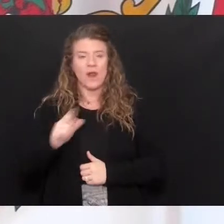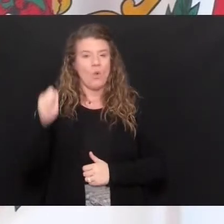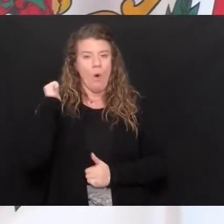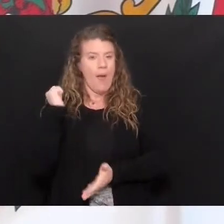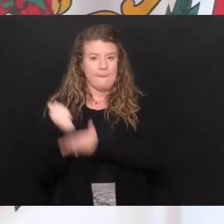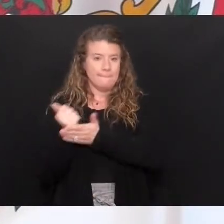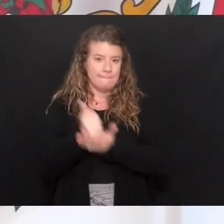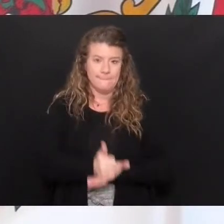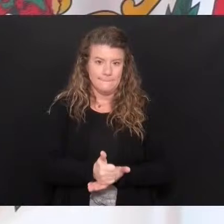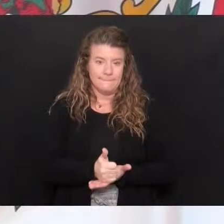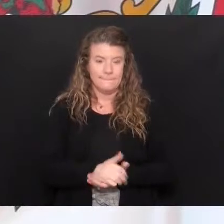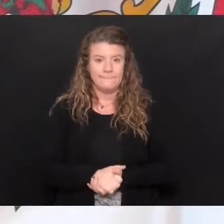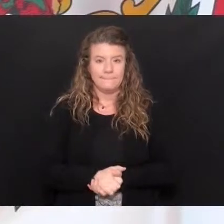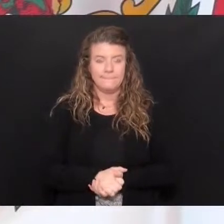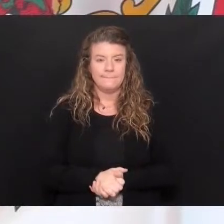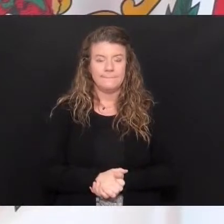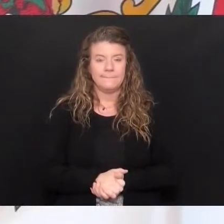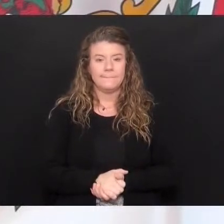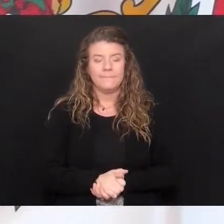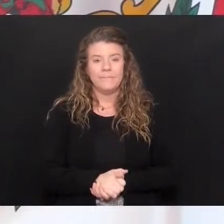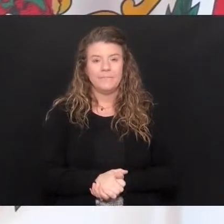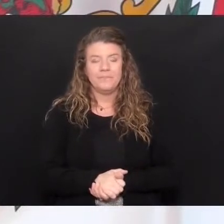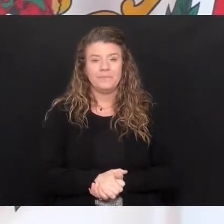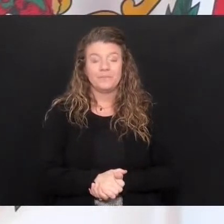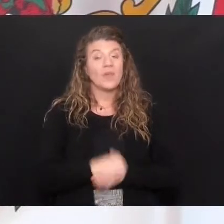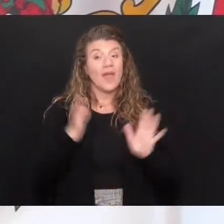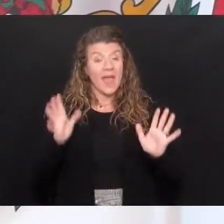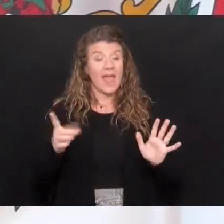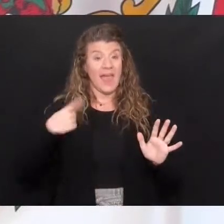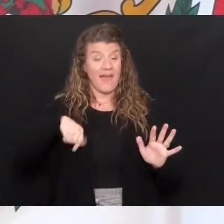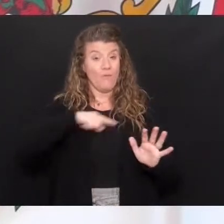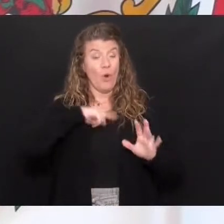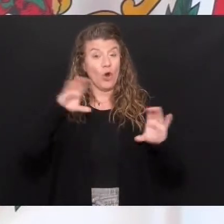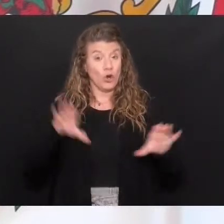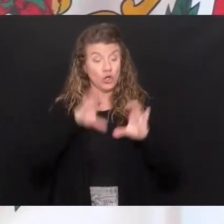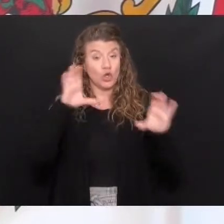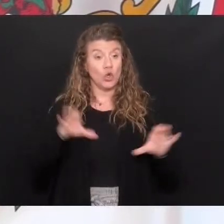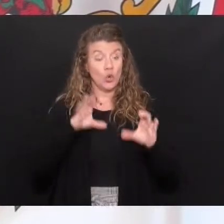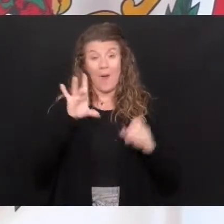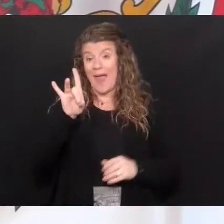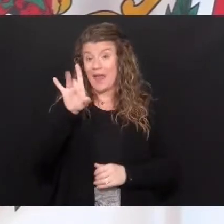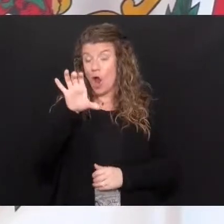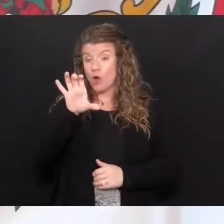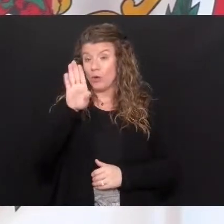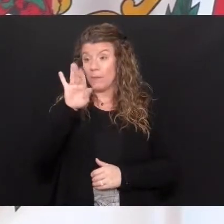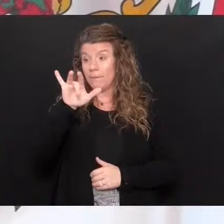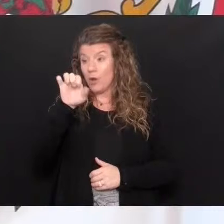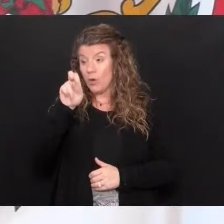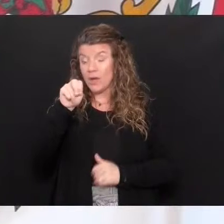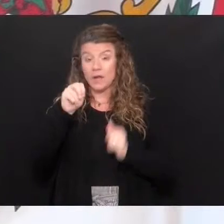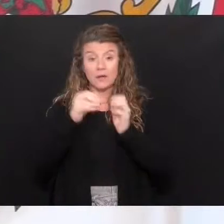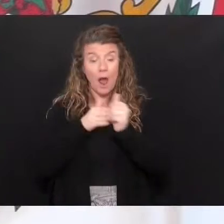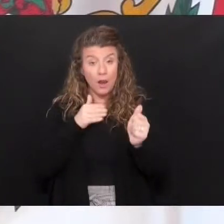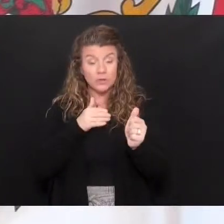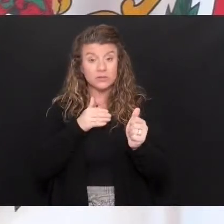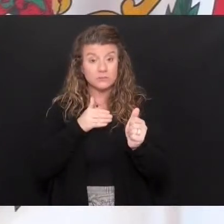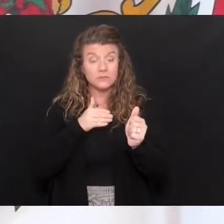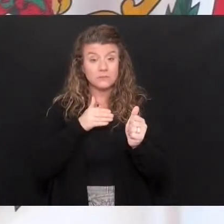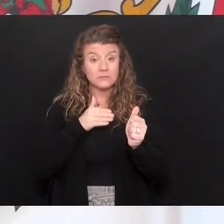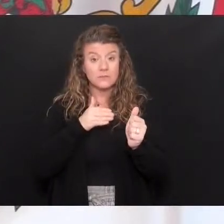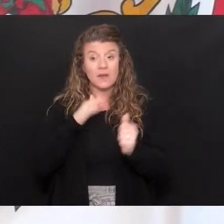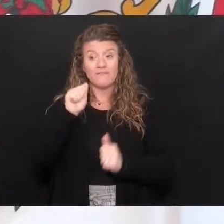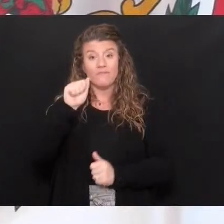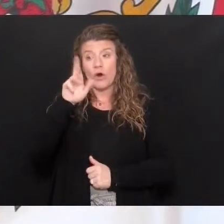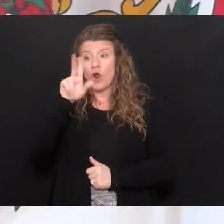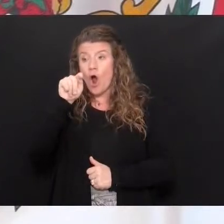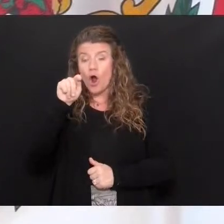way. You know, if we're going to do $800 billion to an art